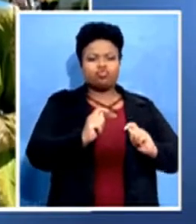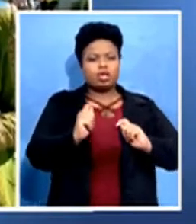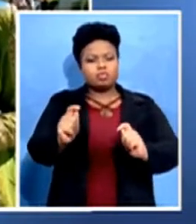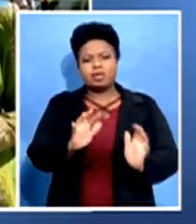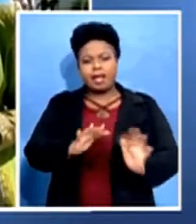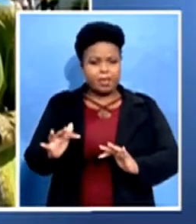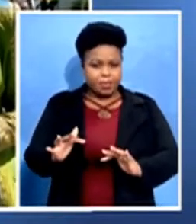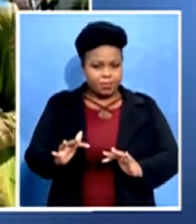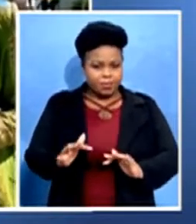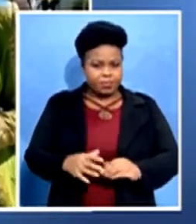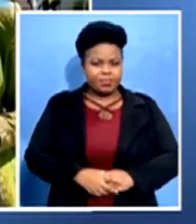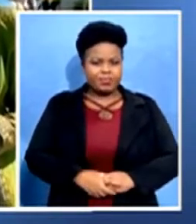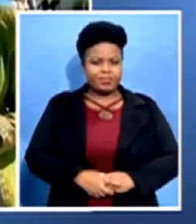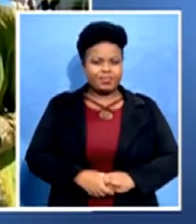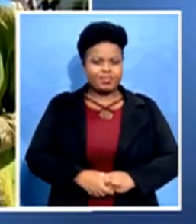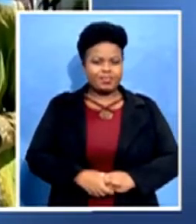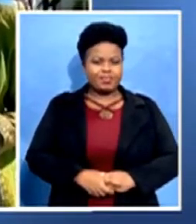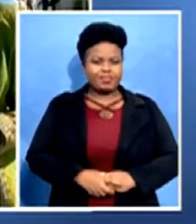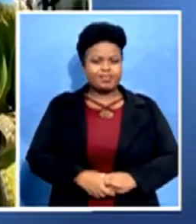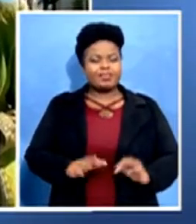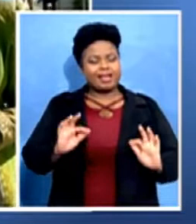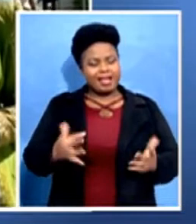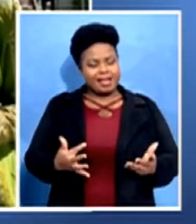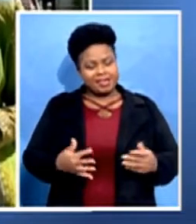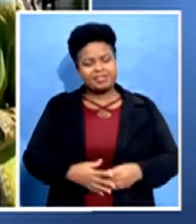in terms of awaiting the arrival of the vaccine?